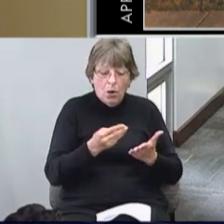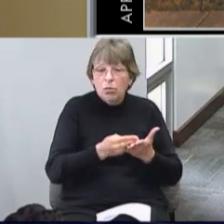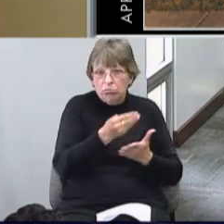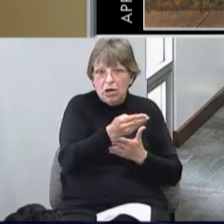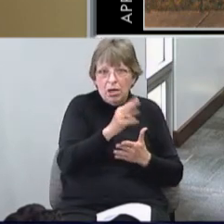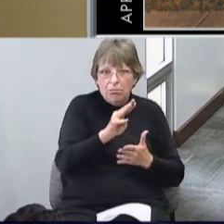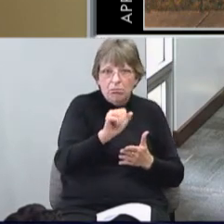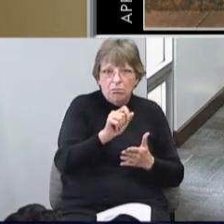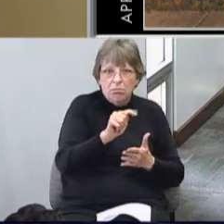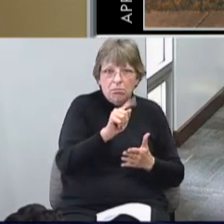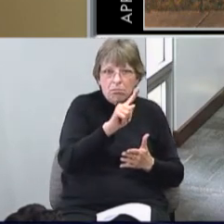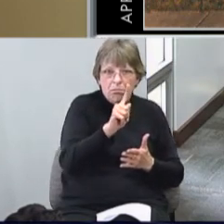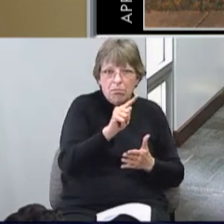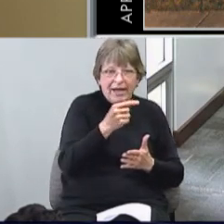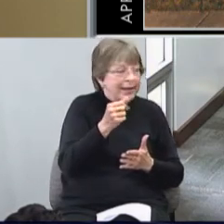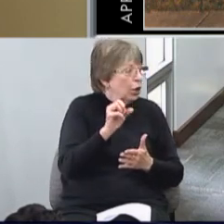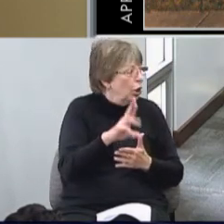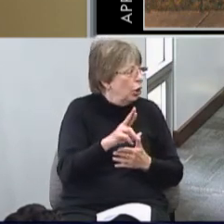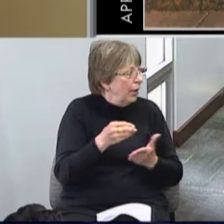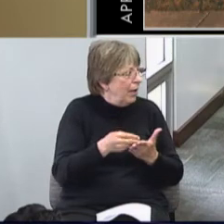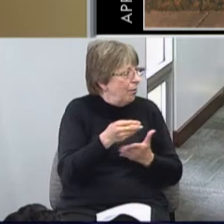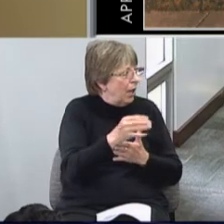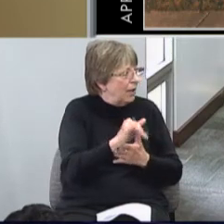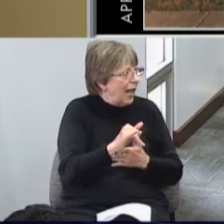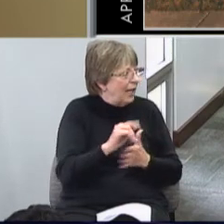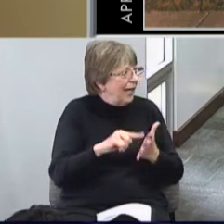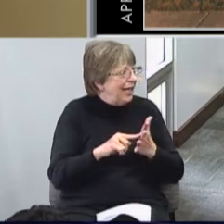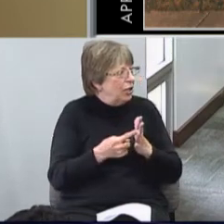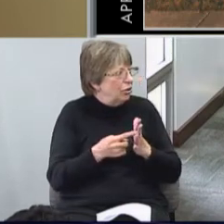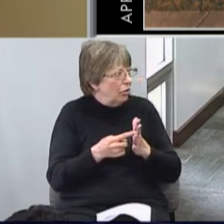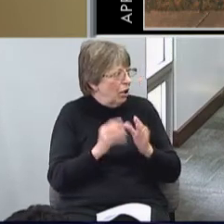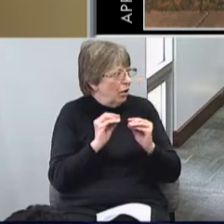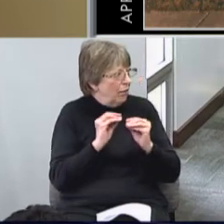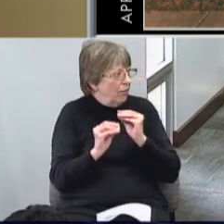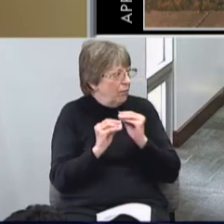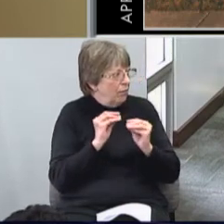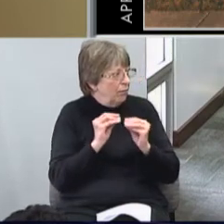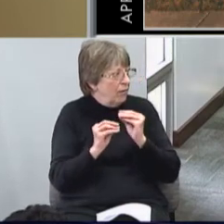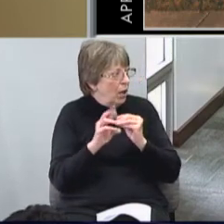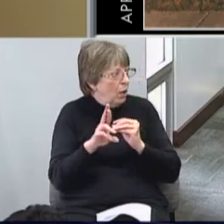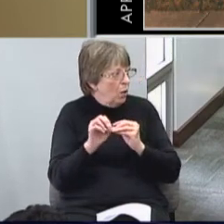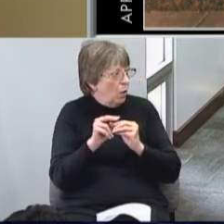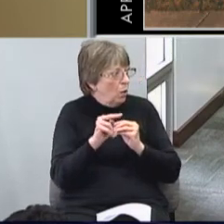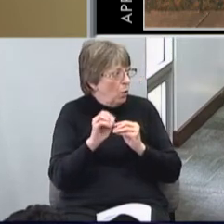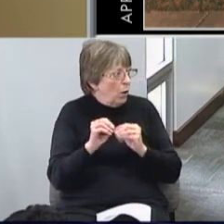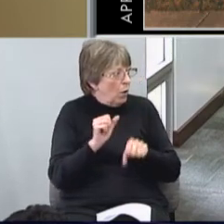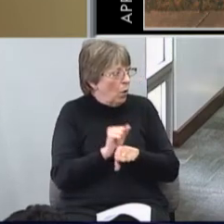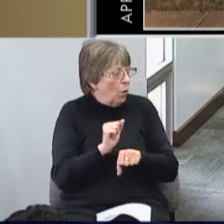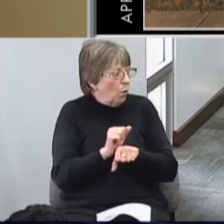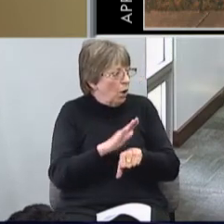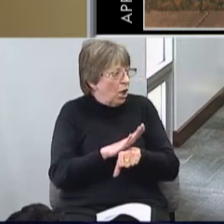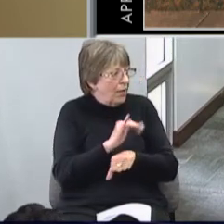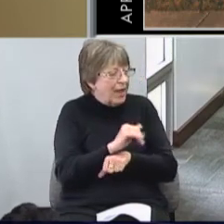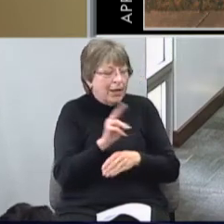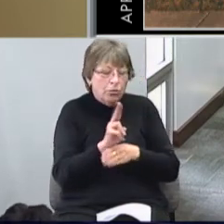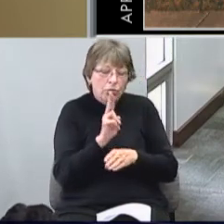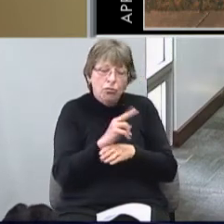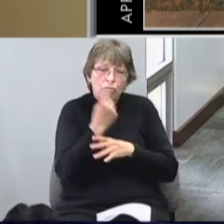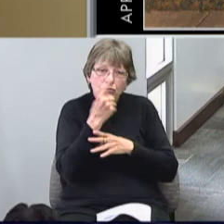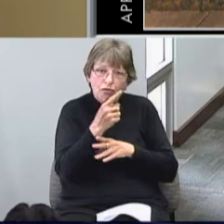and he's the applicant today. He began to do some repair and renovation work on this duplex to use it for a